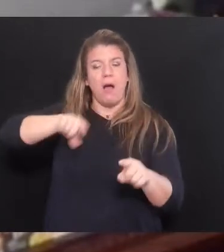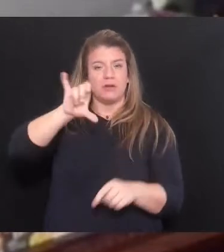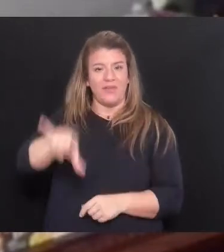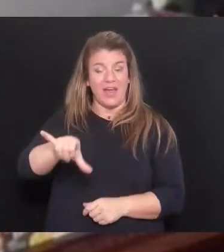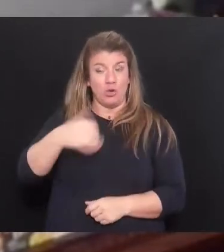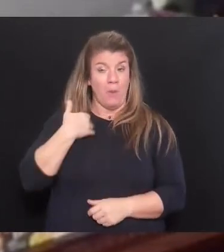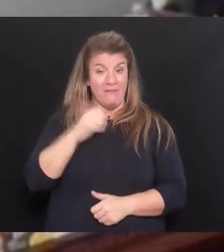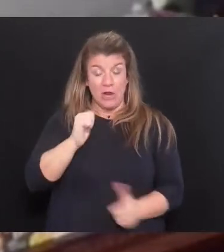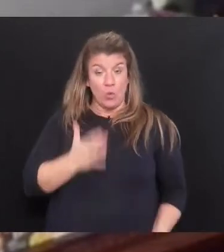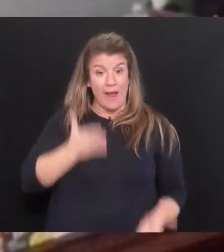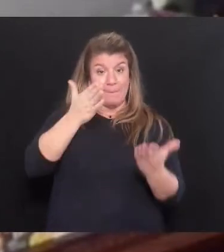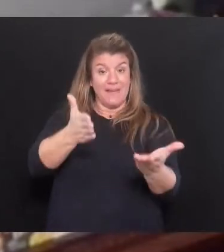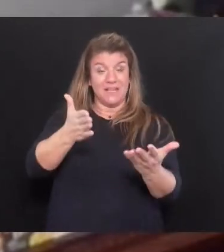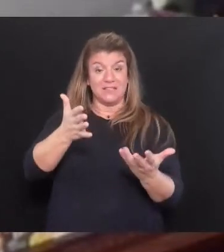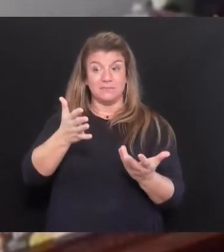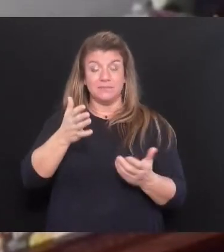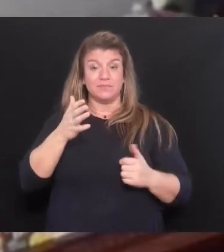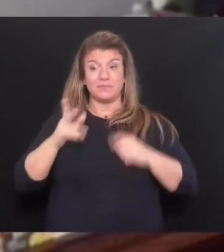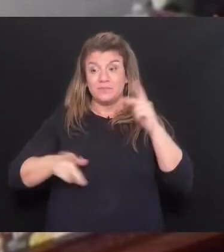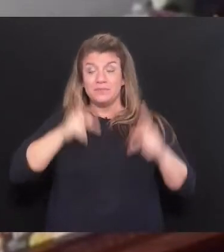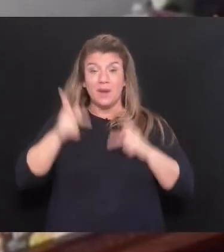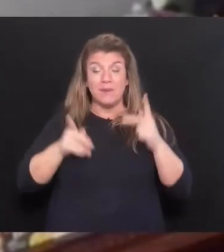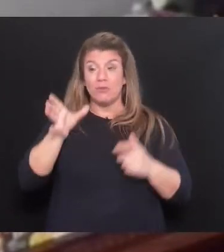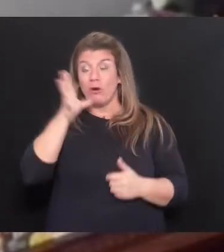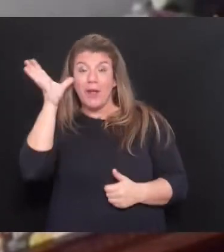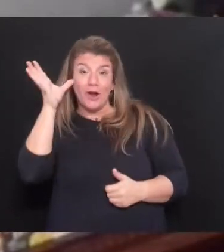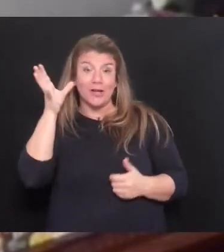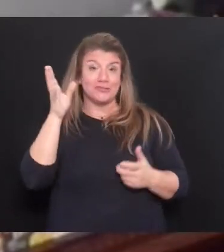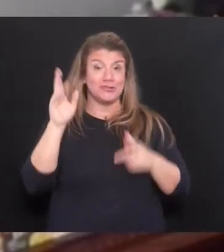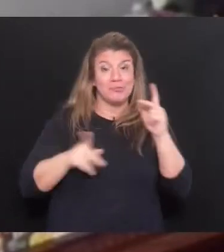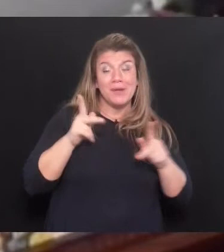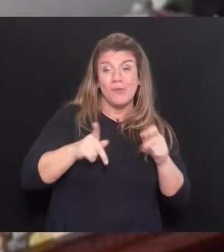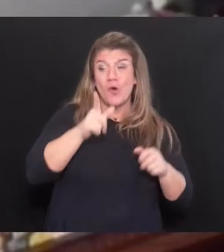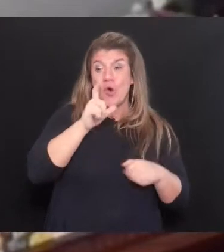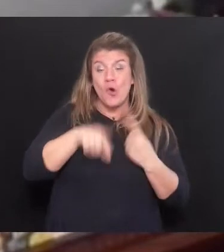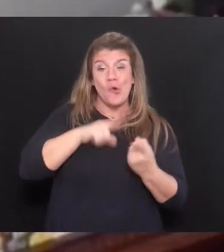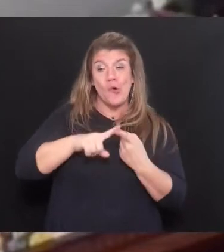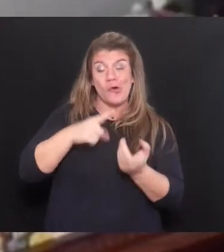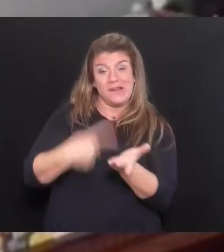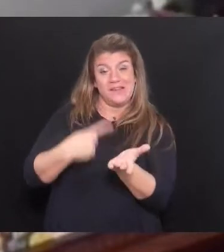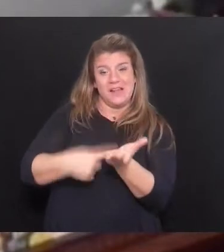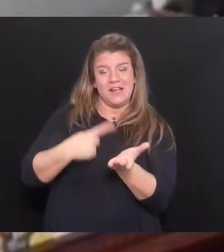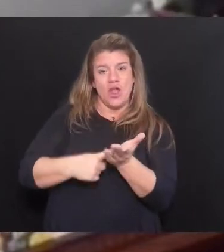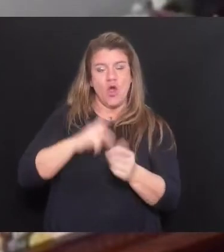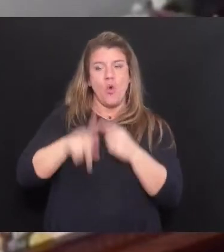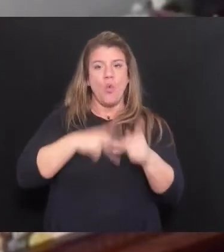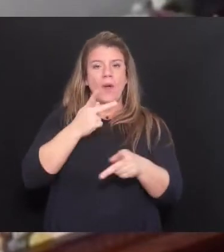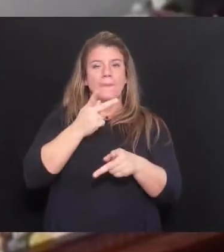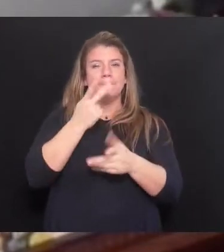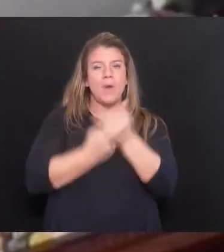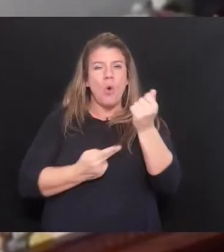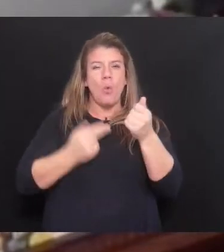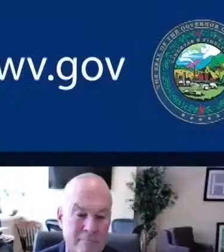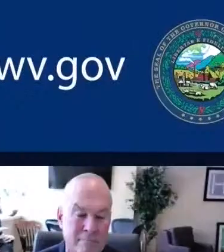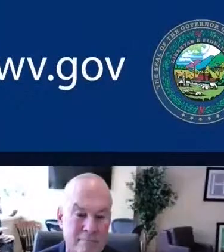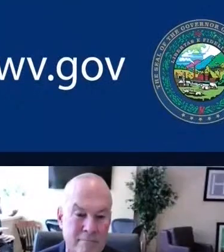have any recommendations for carrying on civil discussions when both sides are so far apart? Thanks.